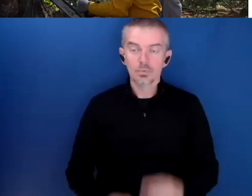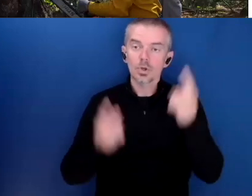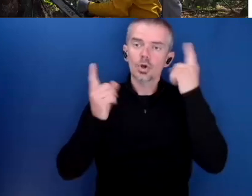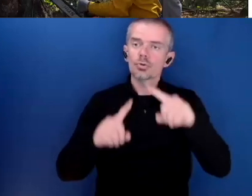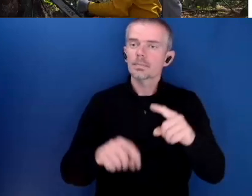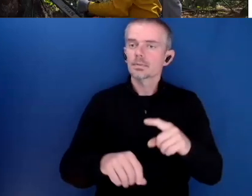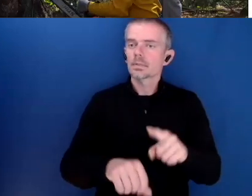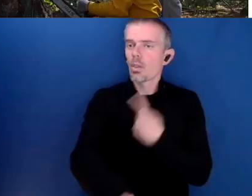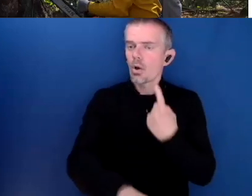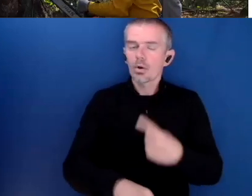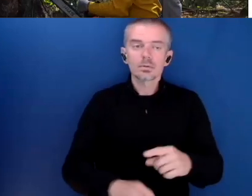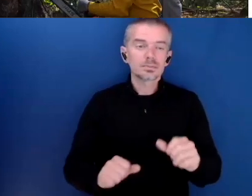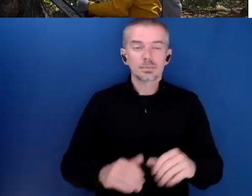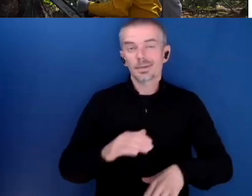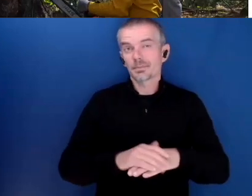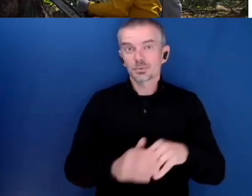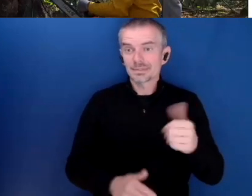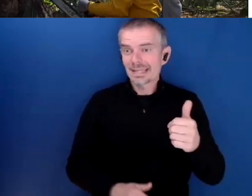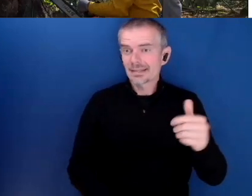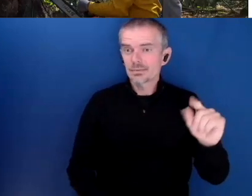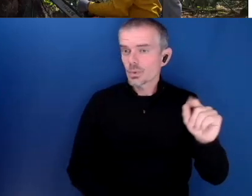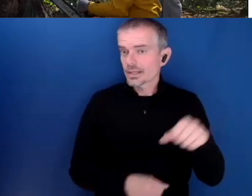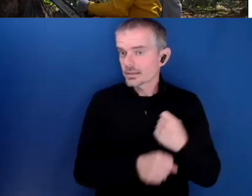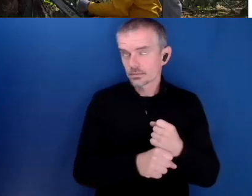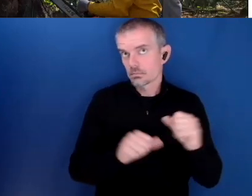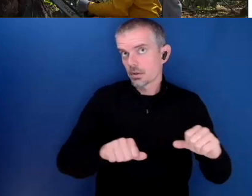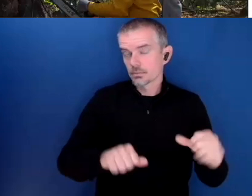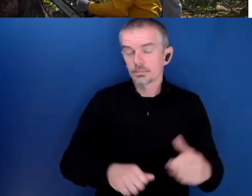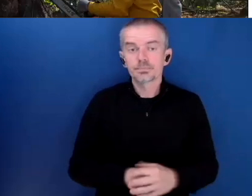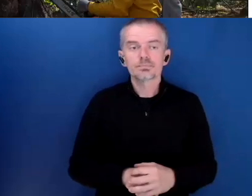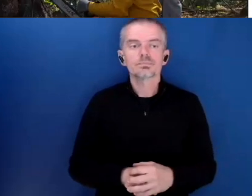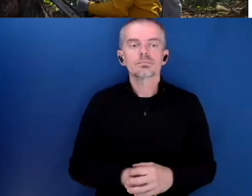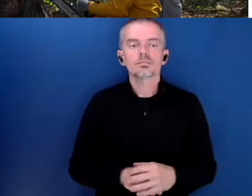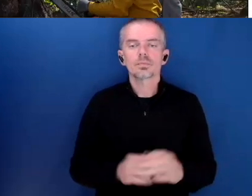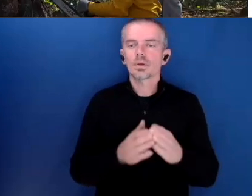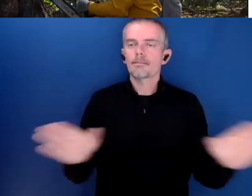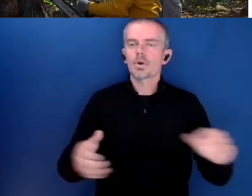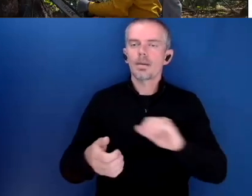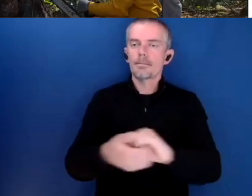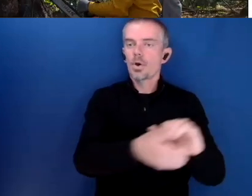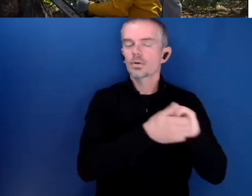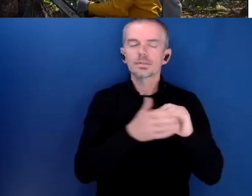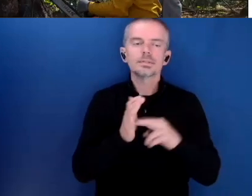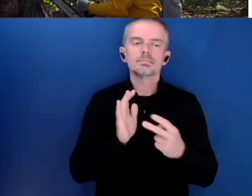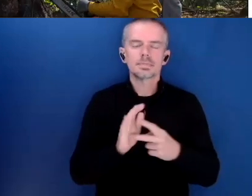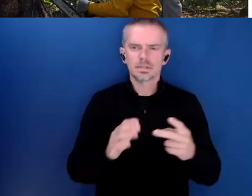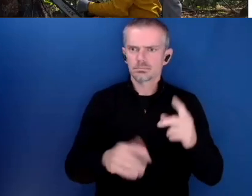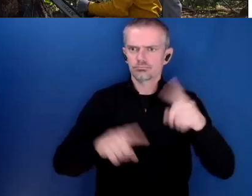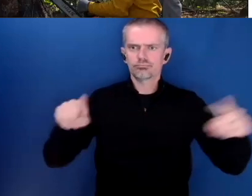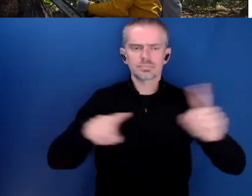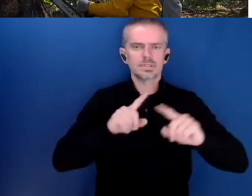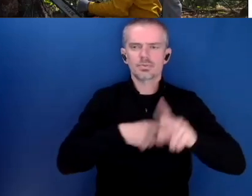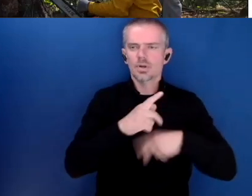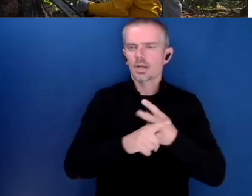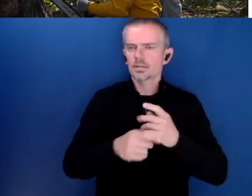10 or even 20 years in some cases. The broad partners feature allows for a range of potential partners, including